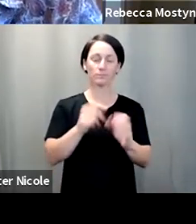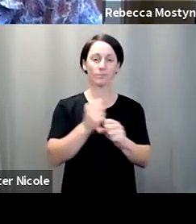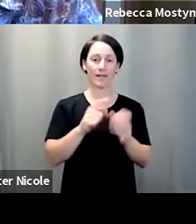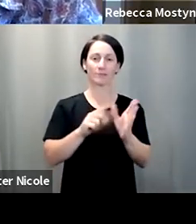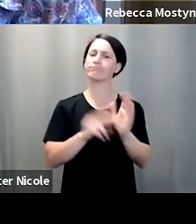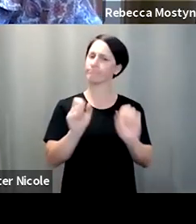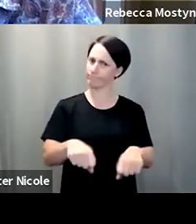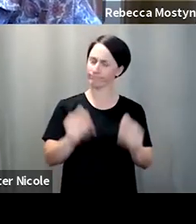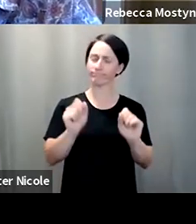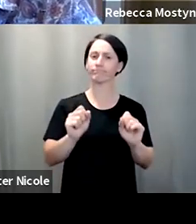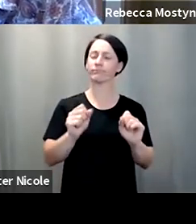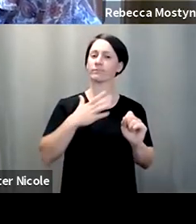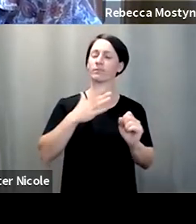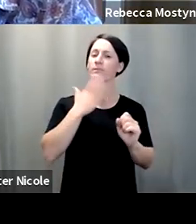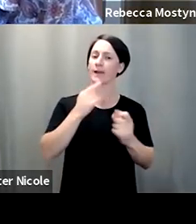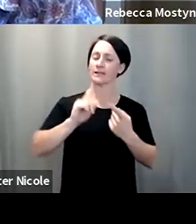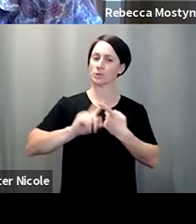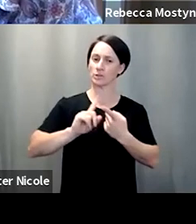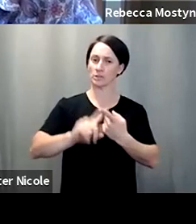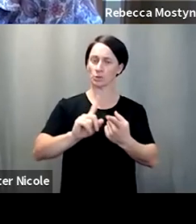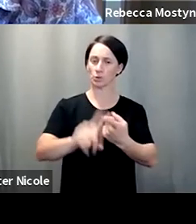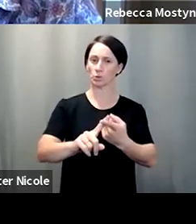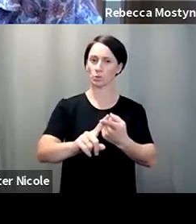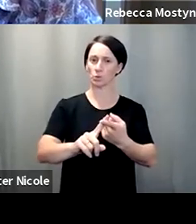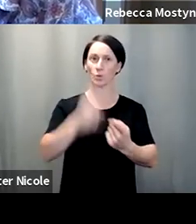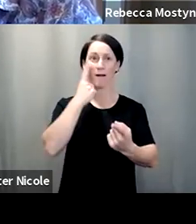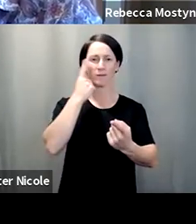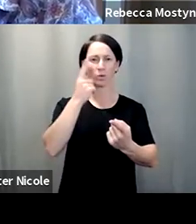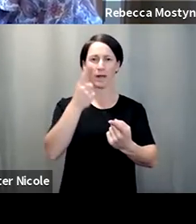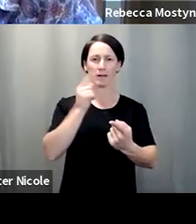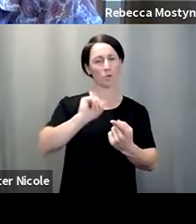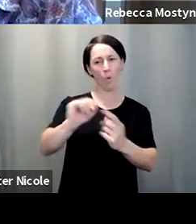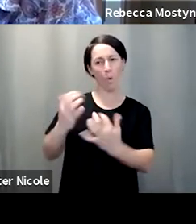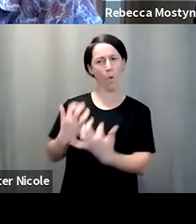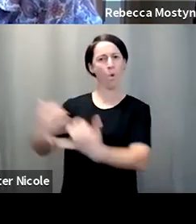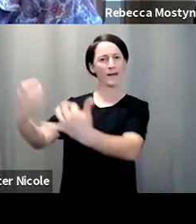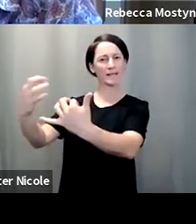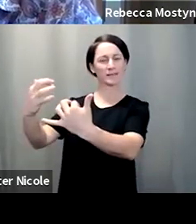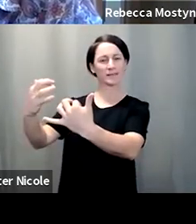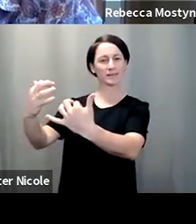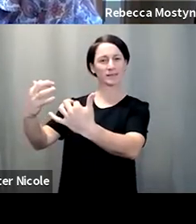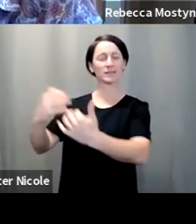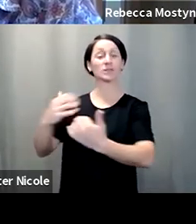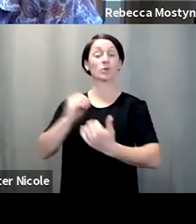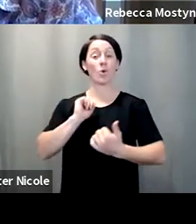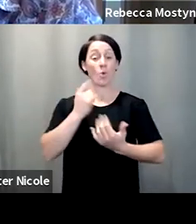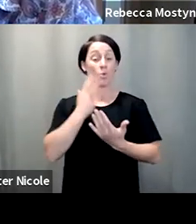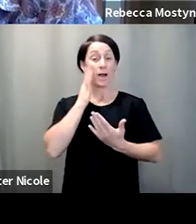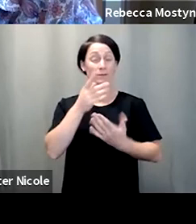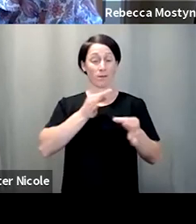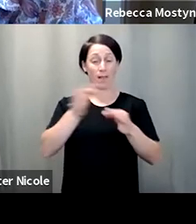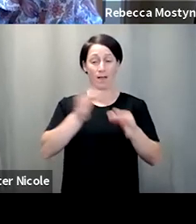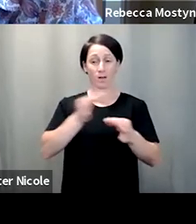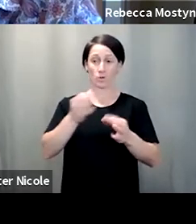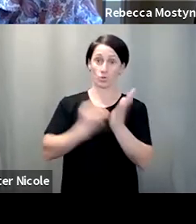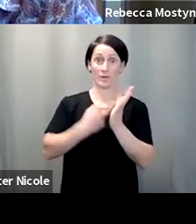to continue looking at different segments of your audience and thinking about how both your reopening plans and policies and also